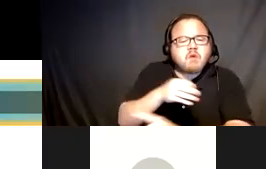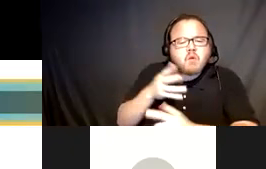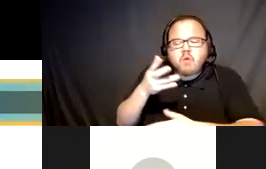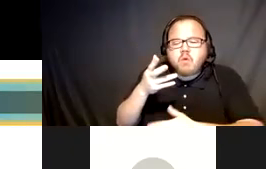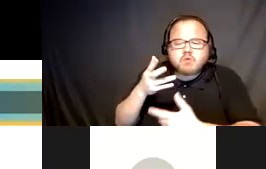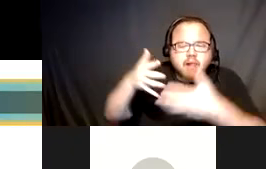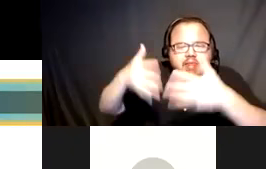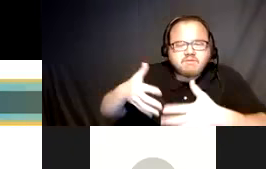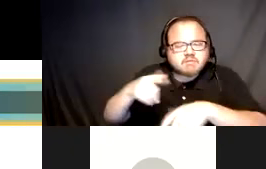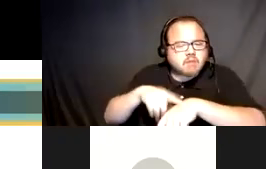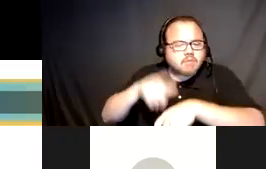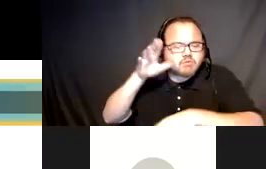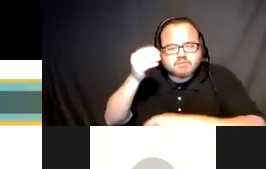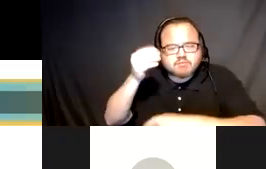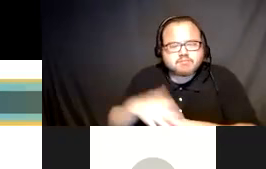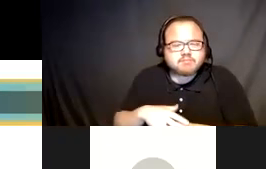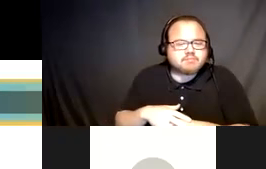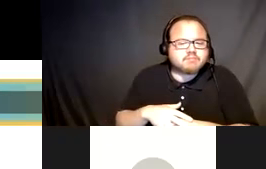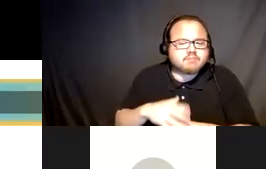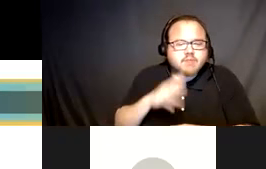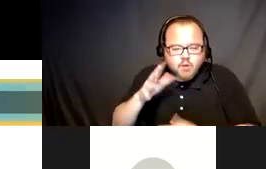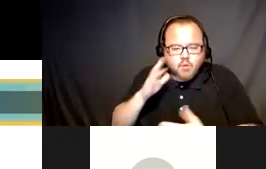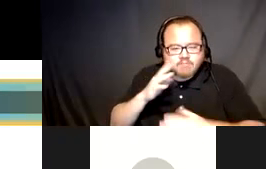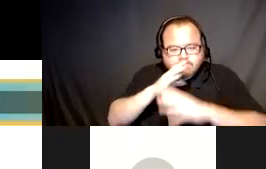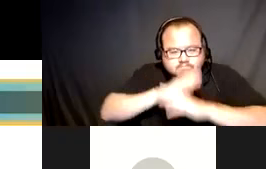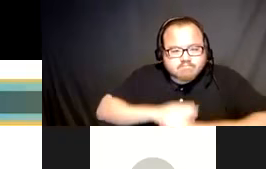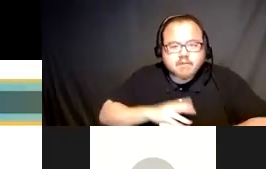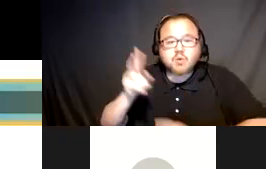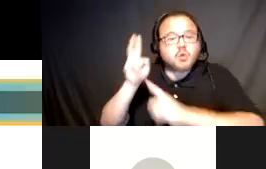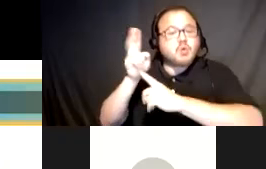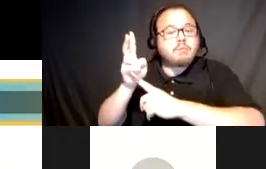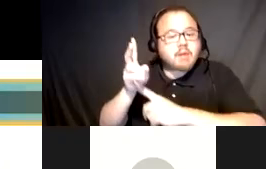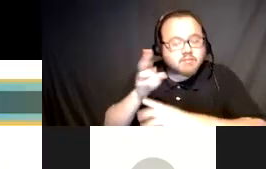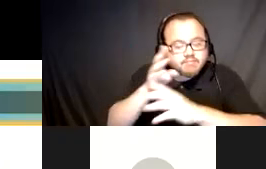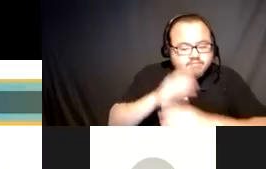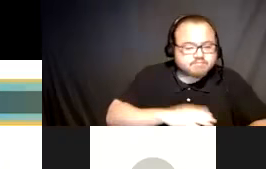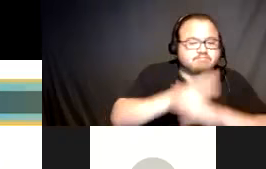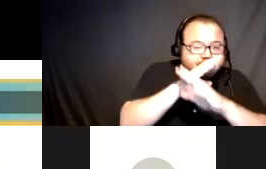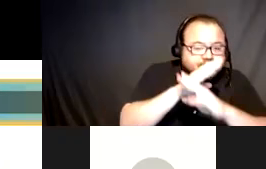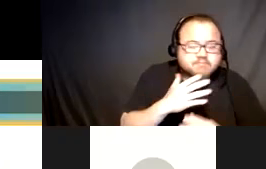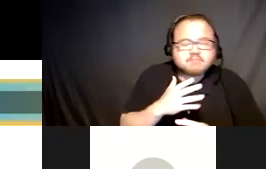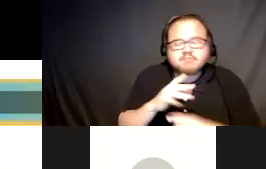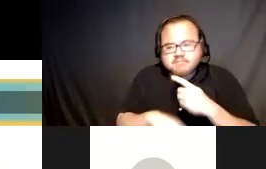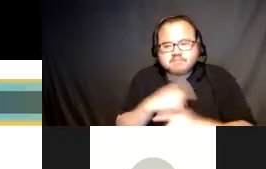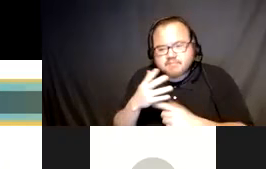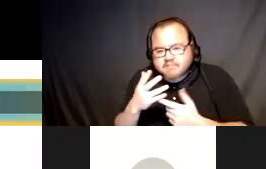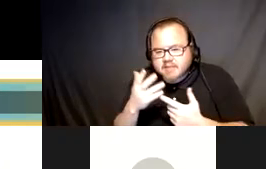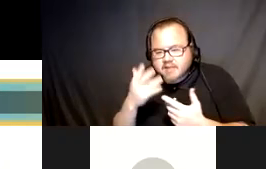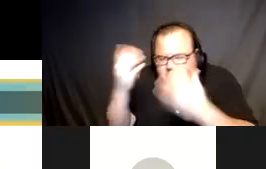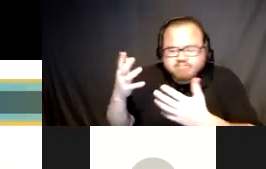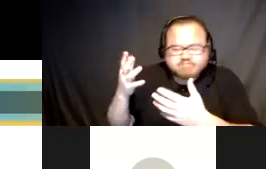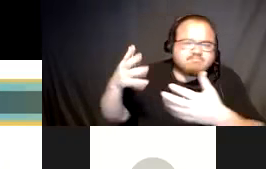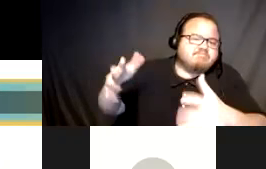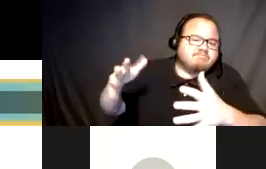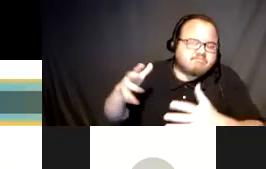that you have. I will unmute, say 2 minutes, and then at the end of those 2 minutes, I'll chime in and give you time up. So I apologize